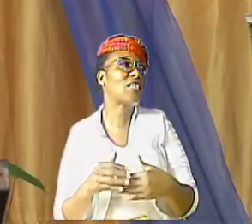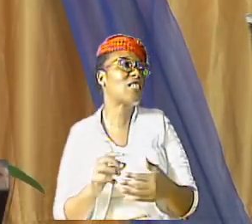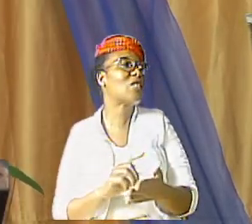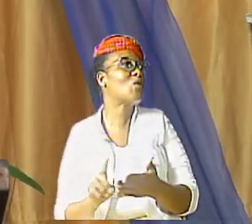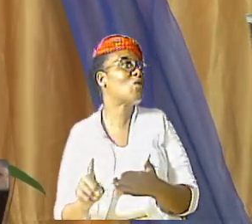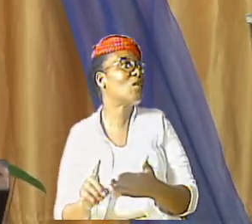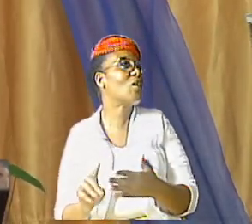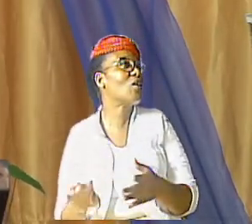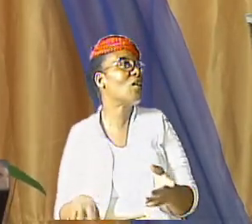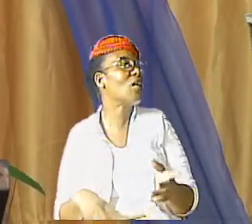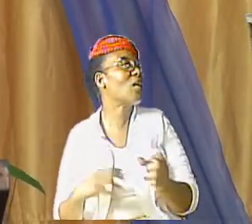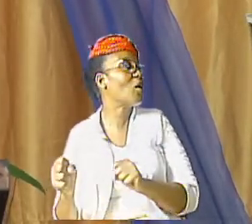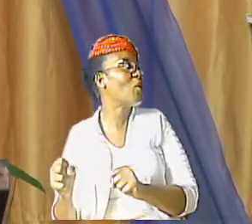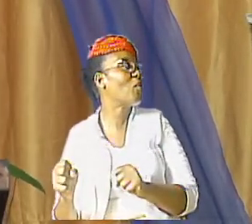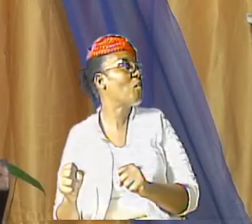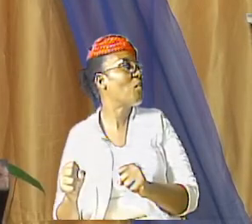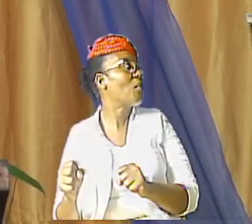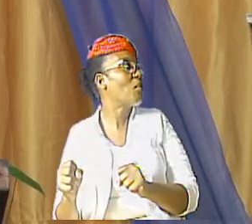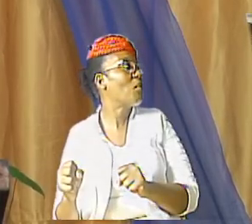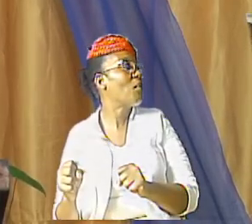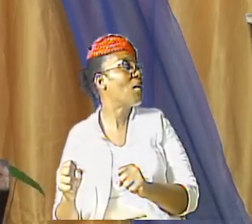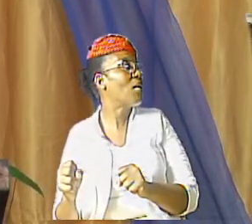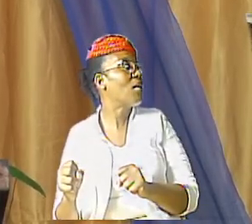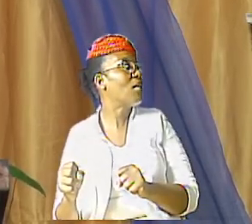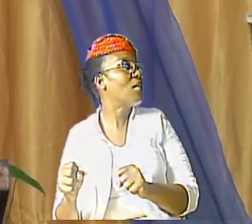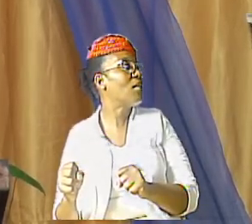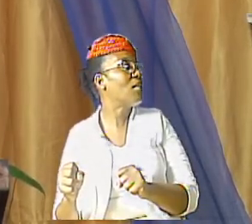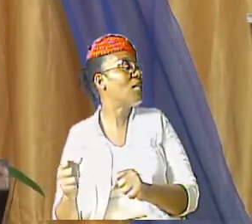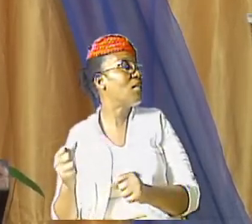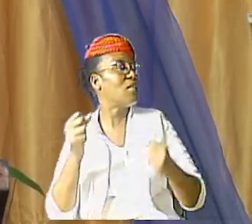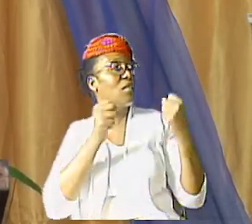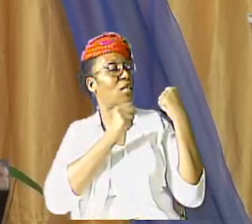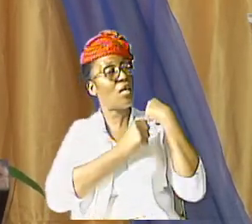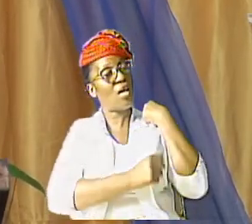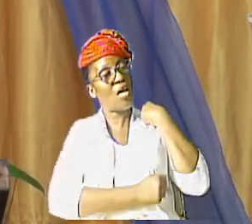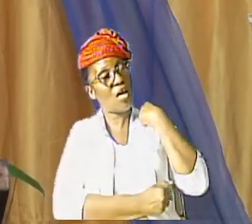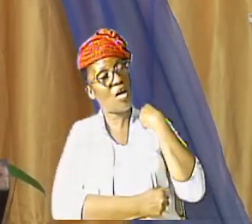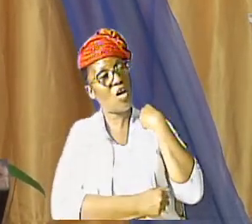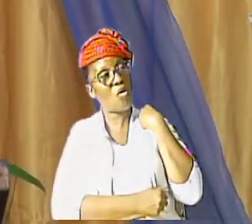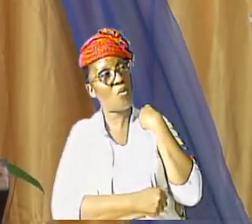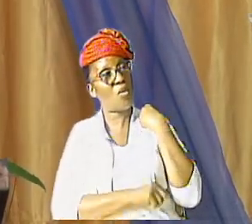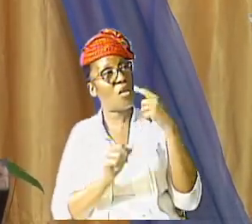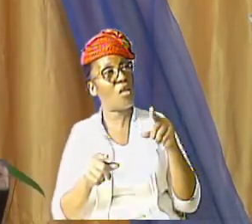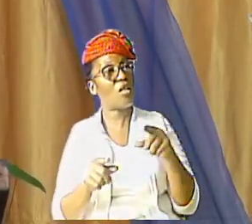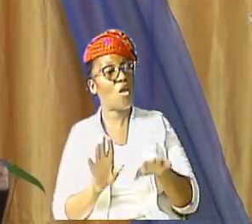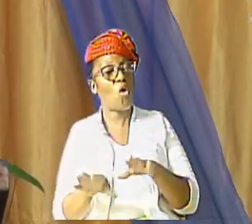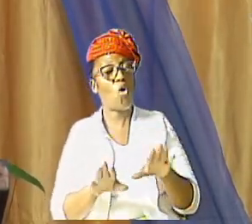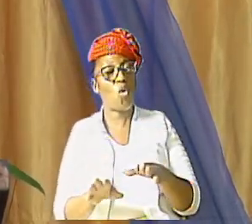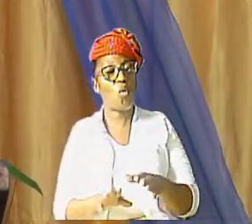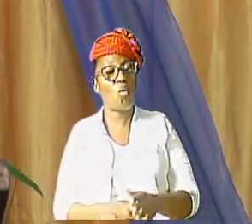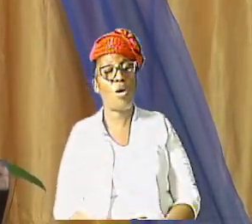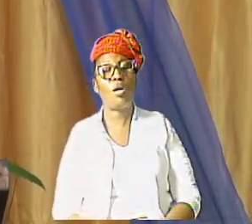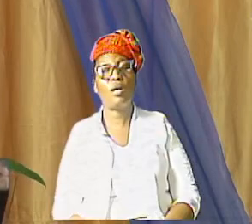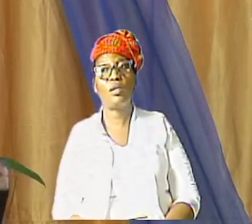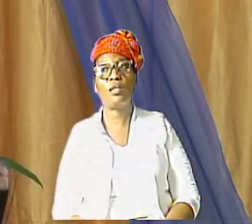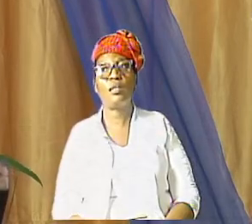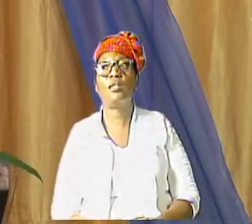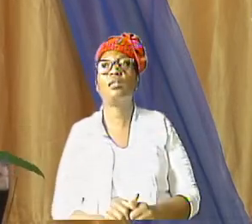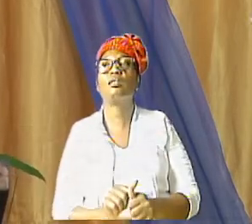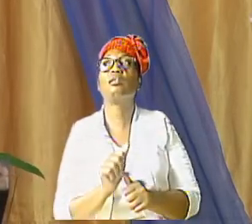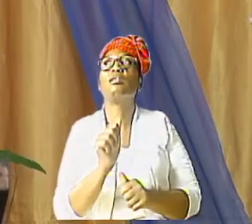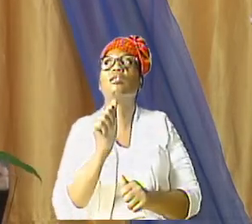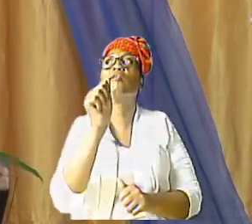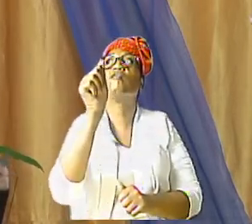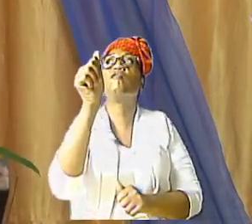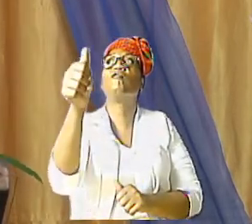have some buses to take us to the fire points and so forth, so we can just, instead of walking all the way down, we're going to be